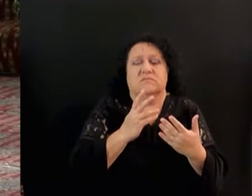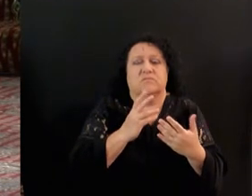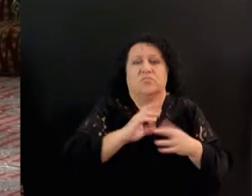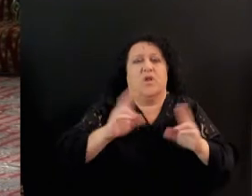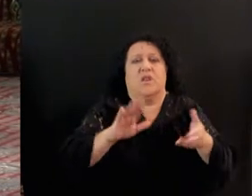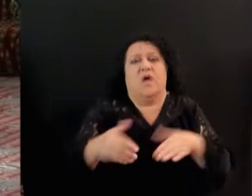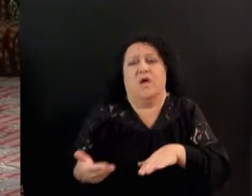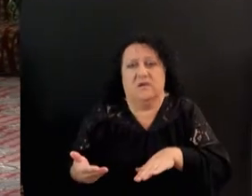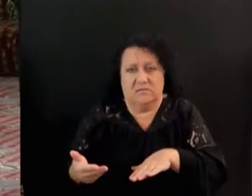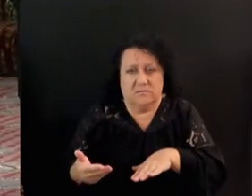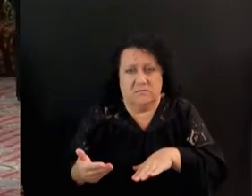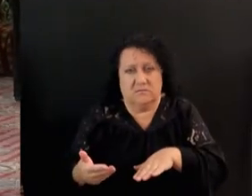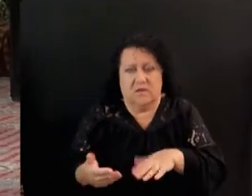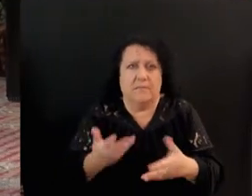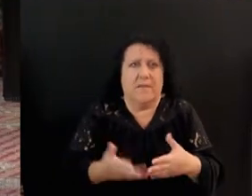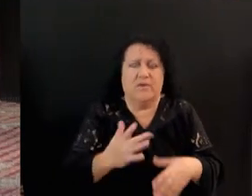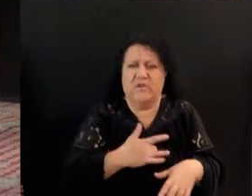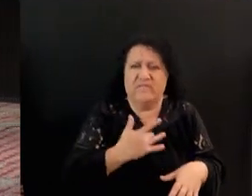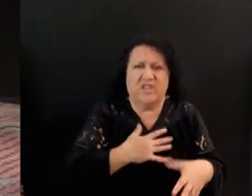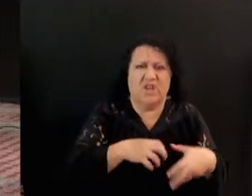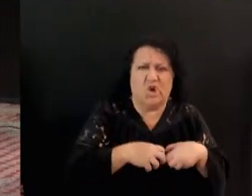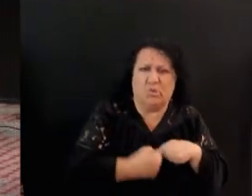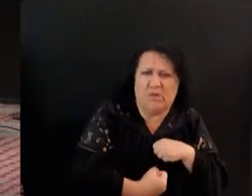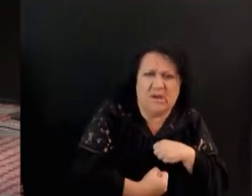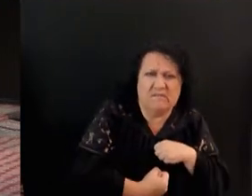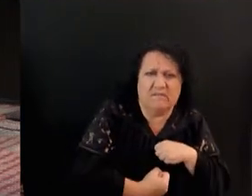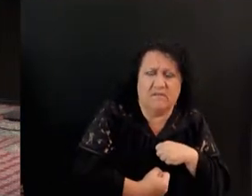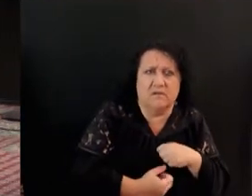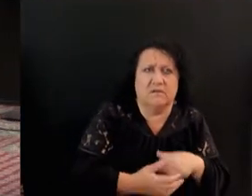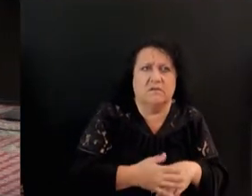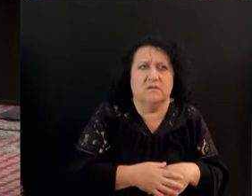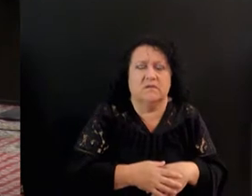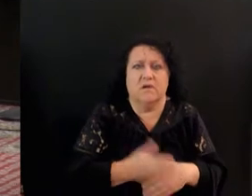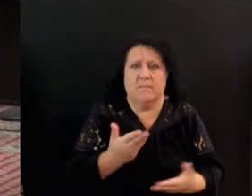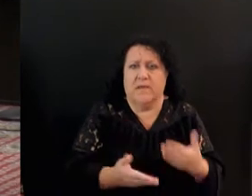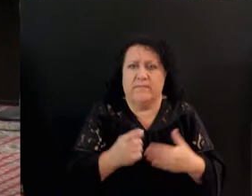It might come through grief and loss.